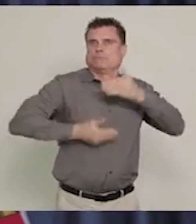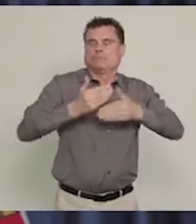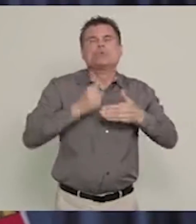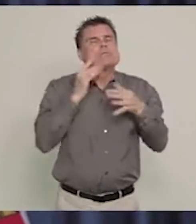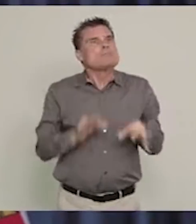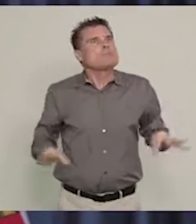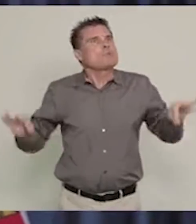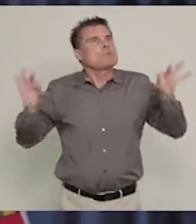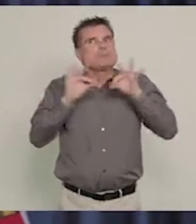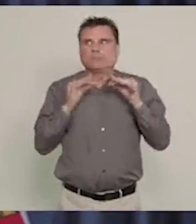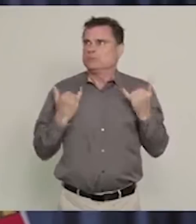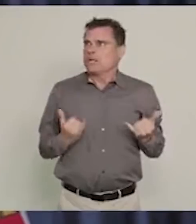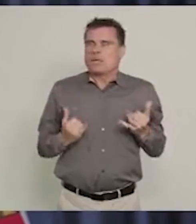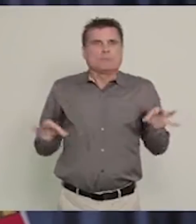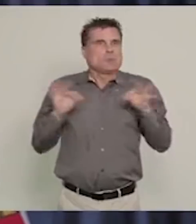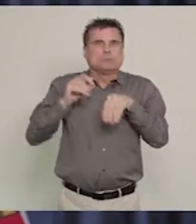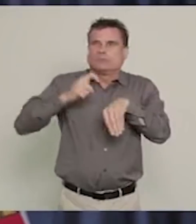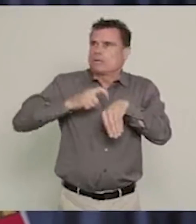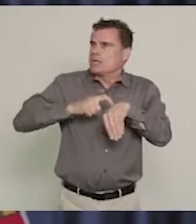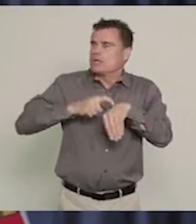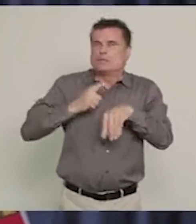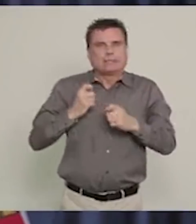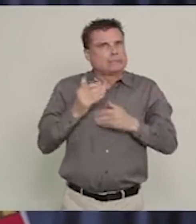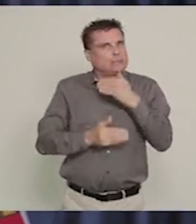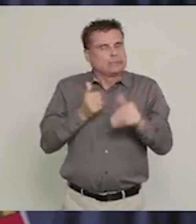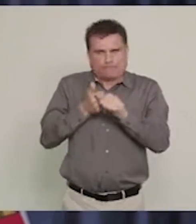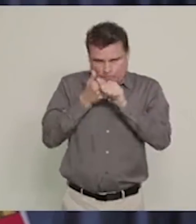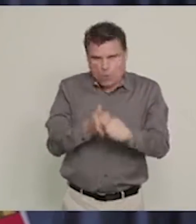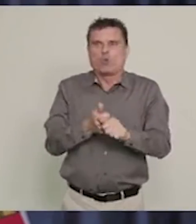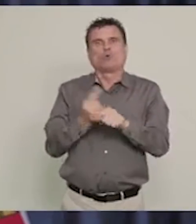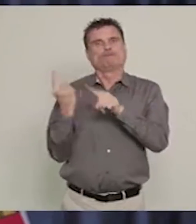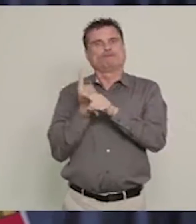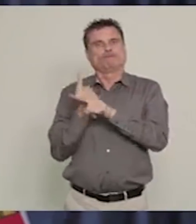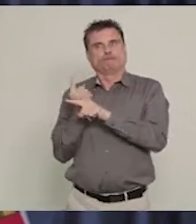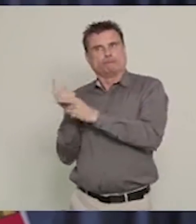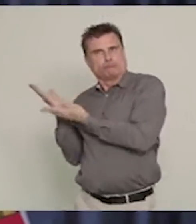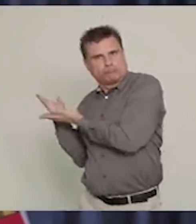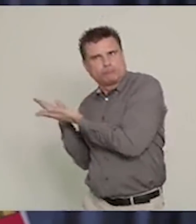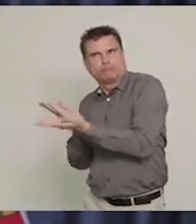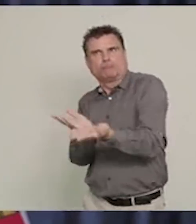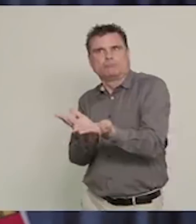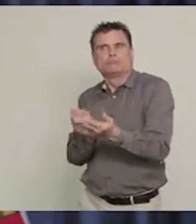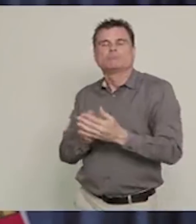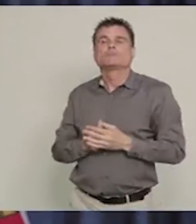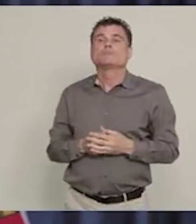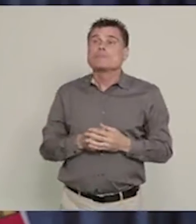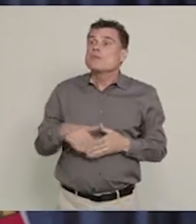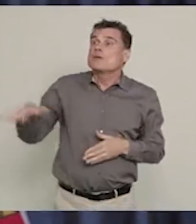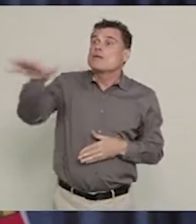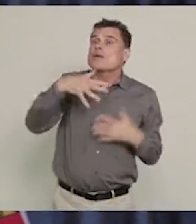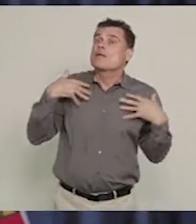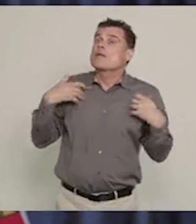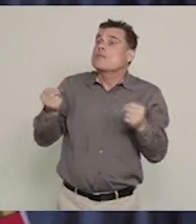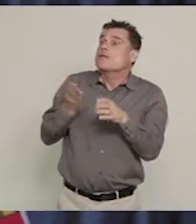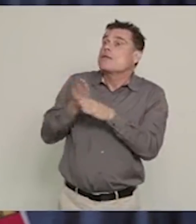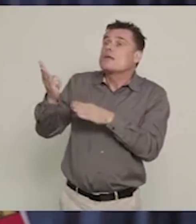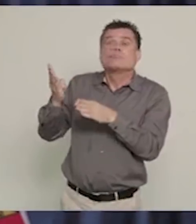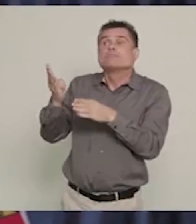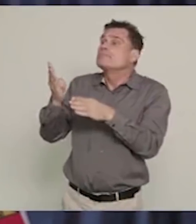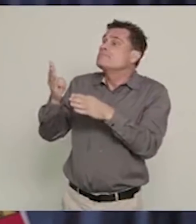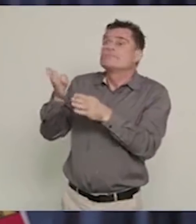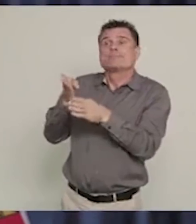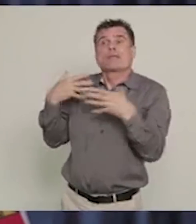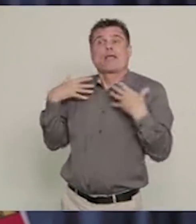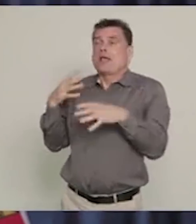and simple. How we act today will determine our future. Most people are doing the right thing, staying